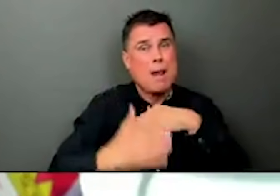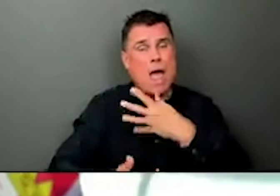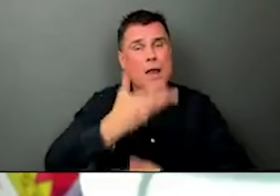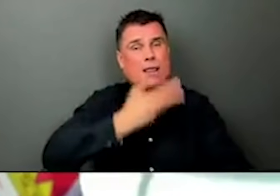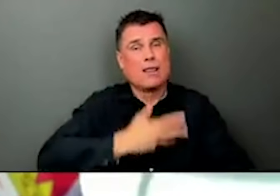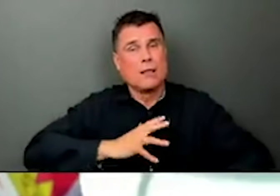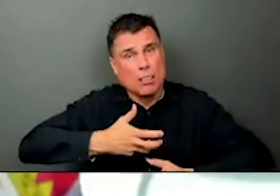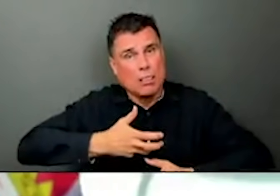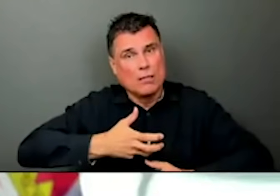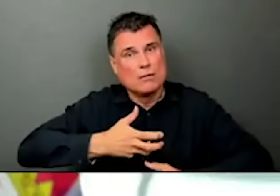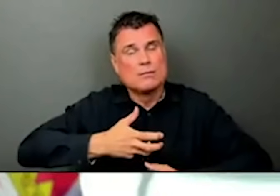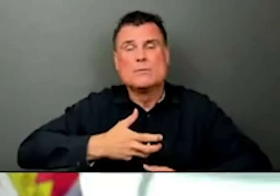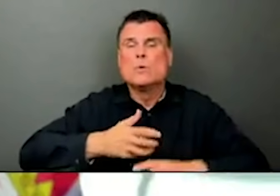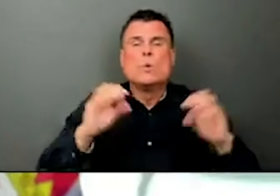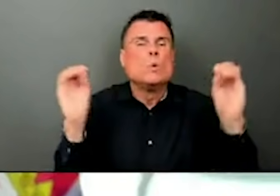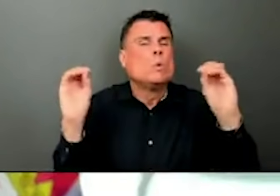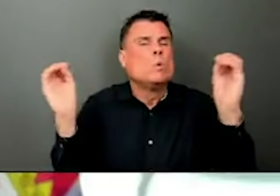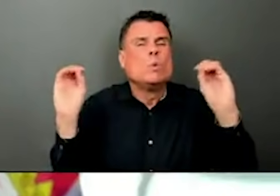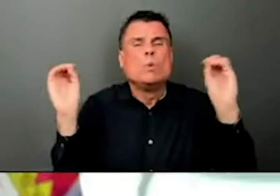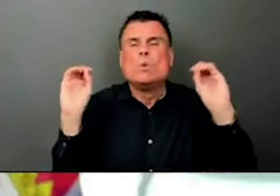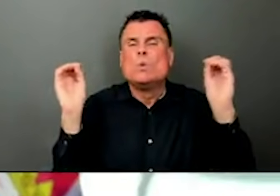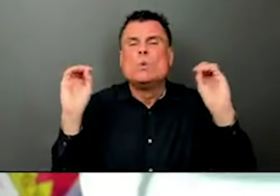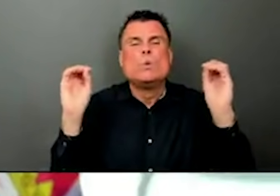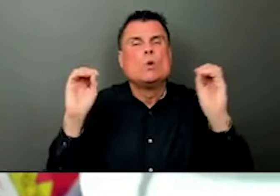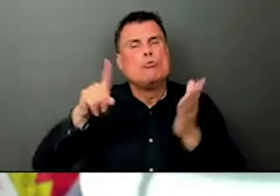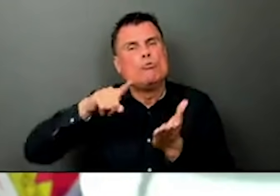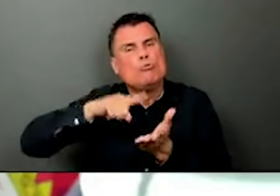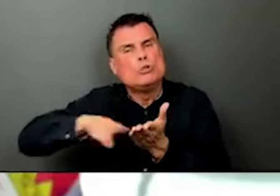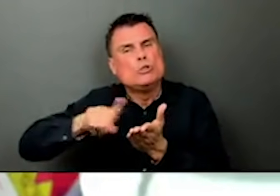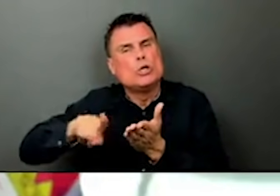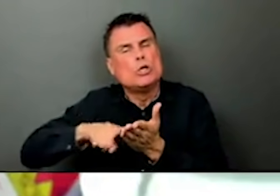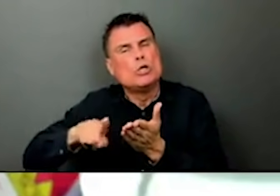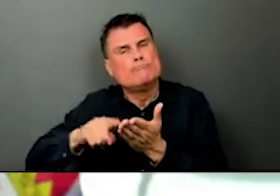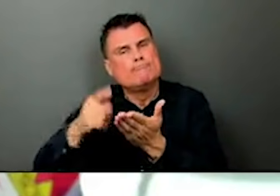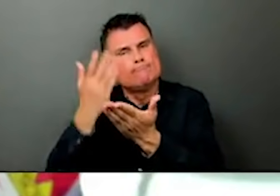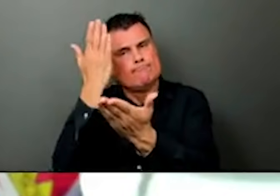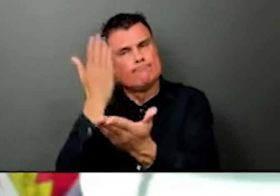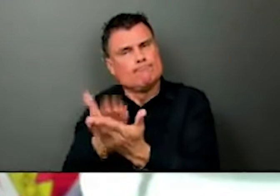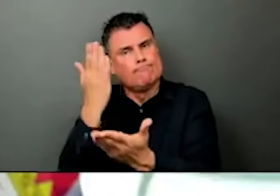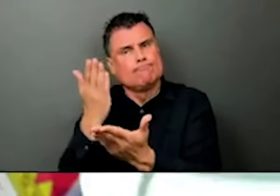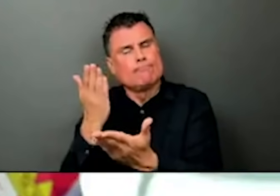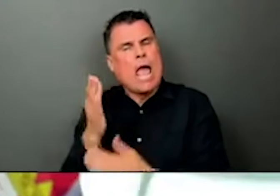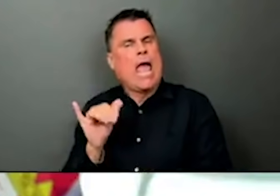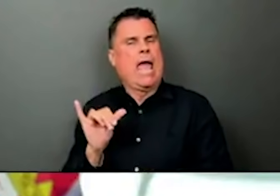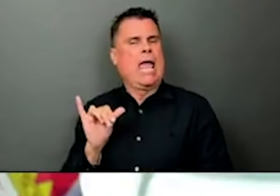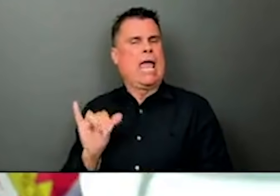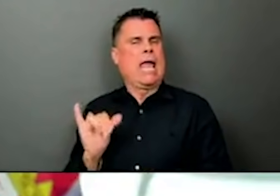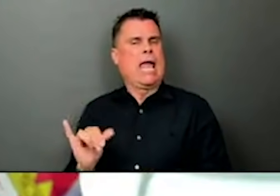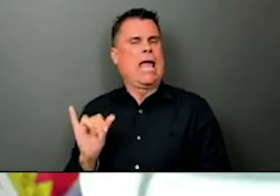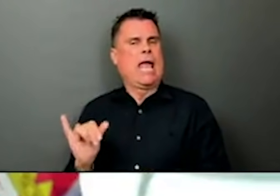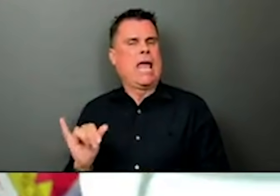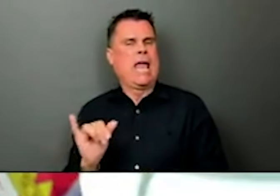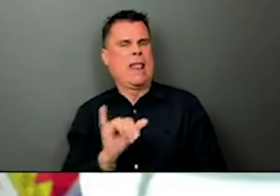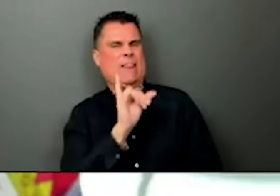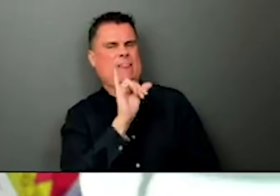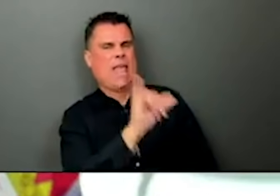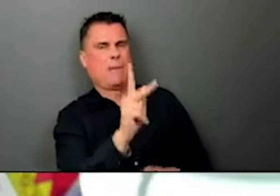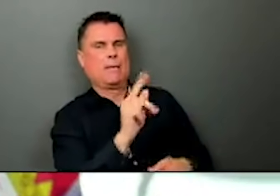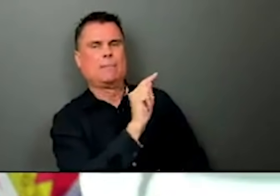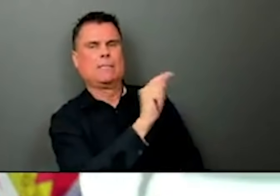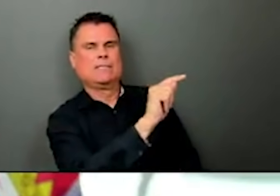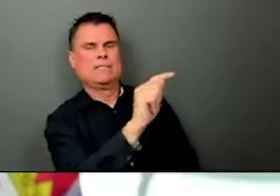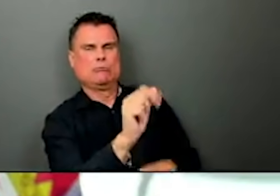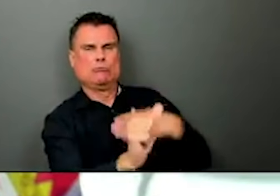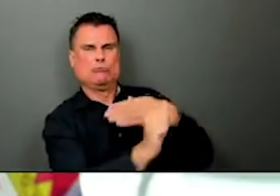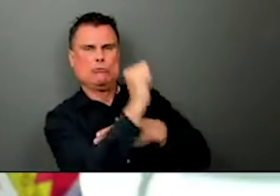make us not recommend someone to receive a second dose of AstraZeneca. But the only reason we would not recommend a second dose is